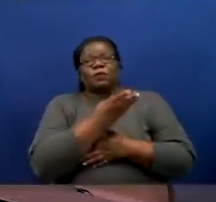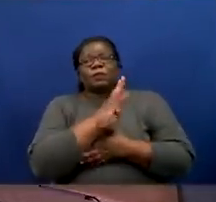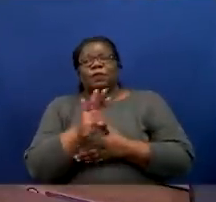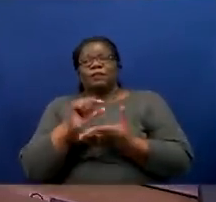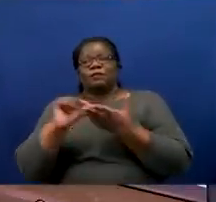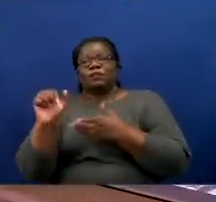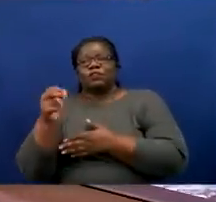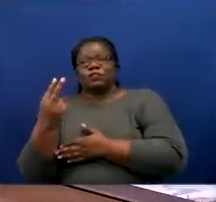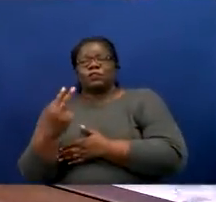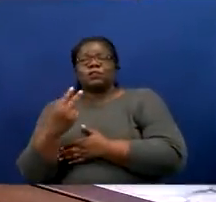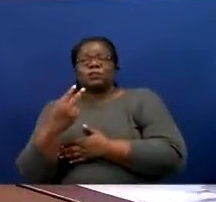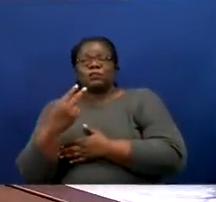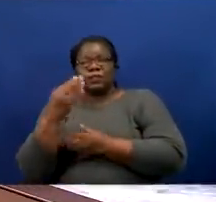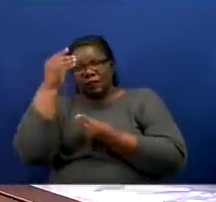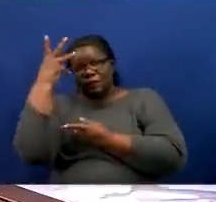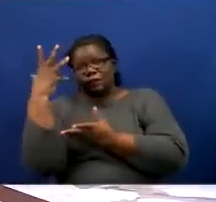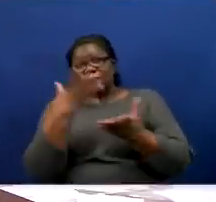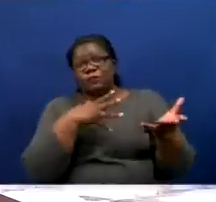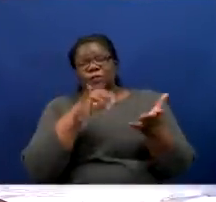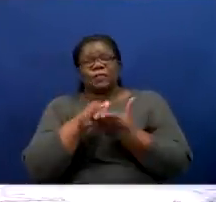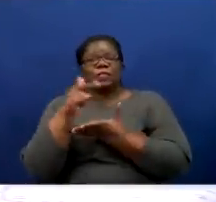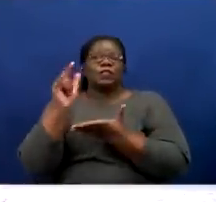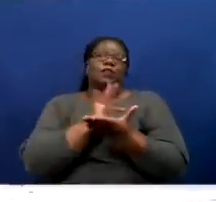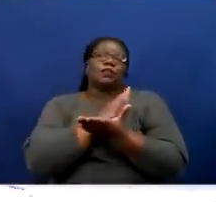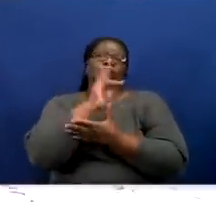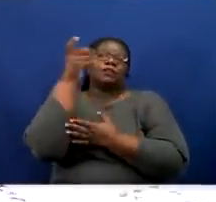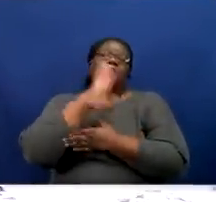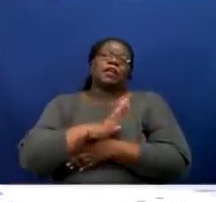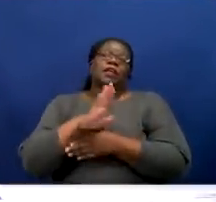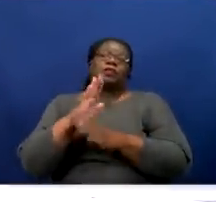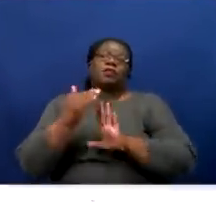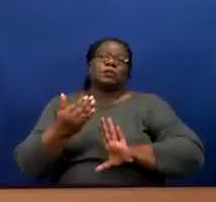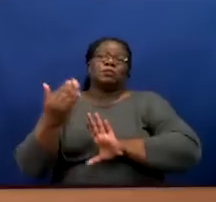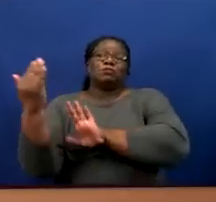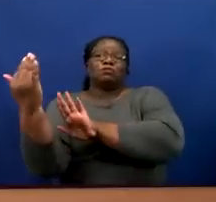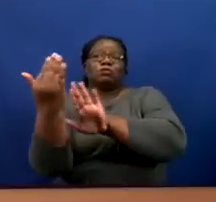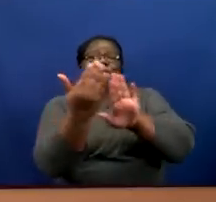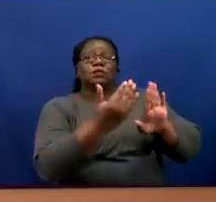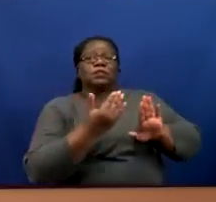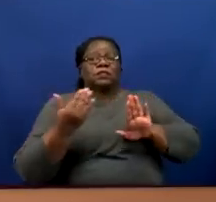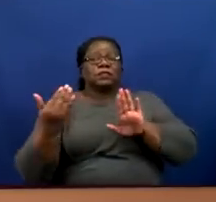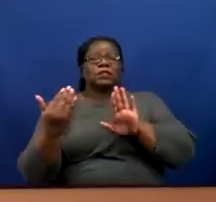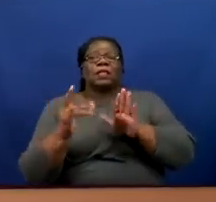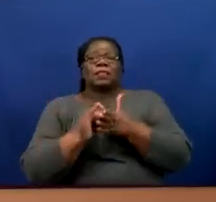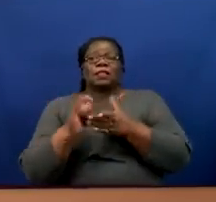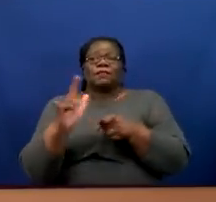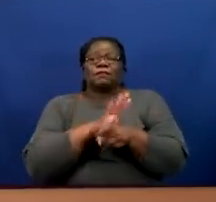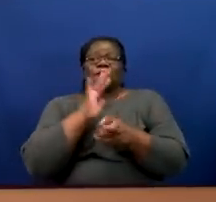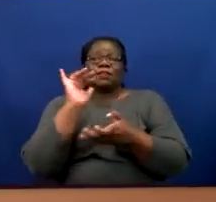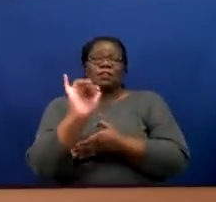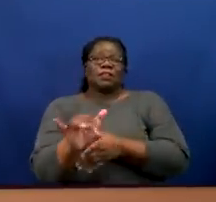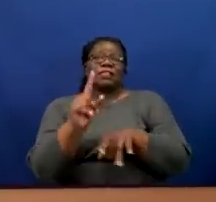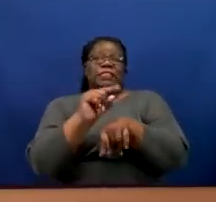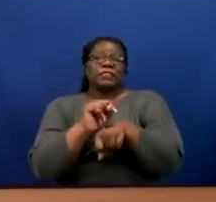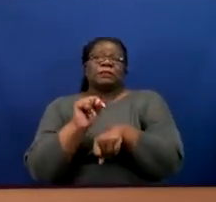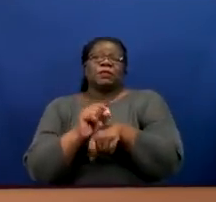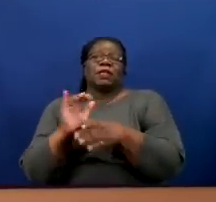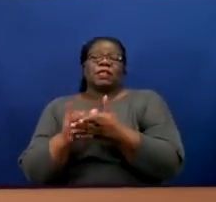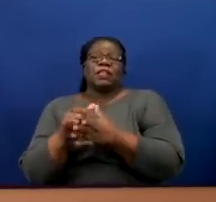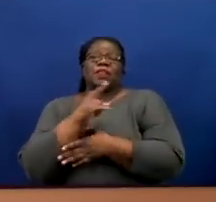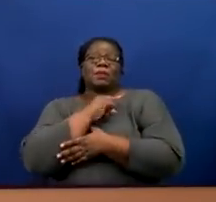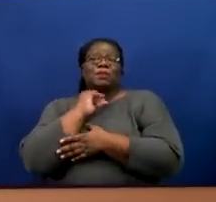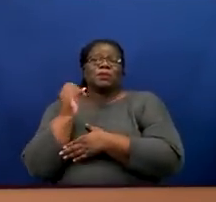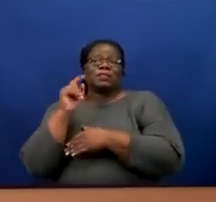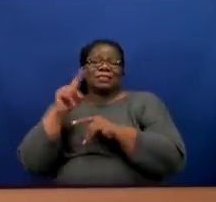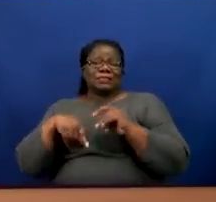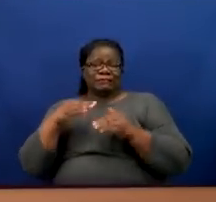says that the glory of God was so present in that place, that the glory of God so filled that place that the priest couldn't